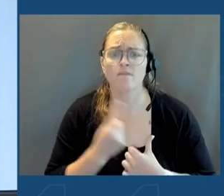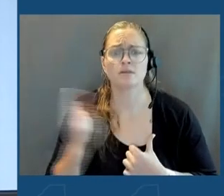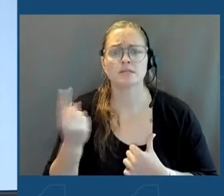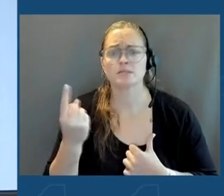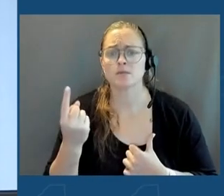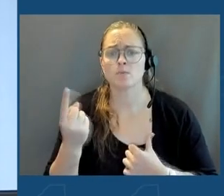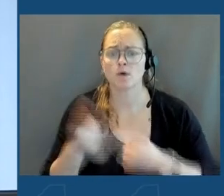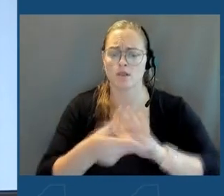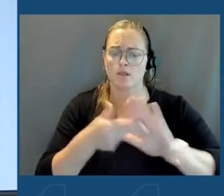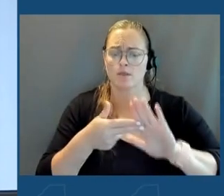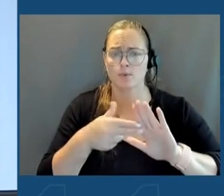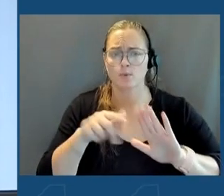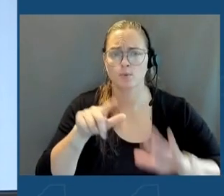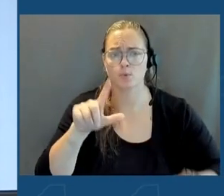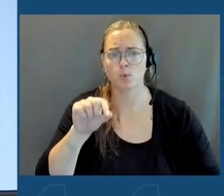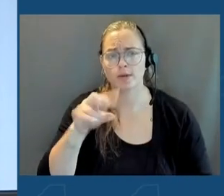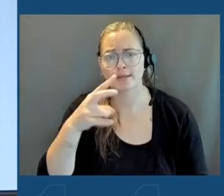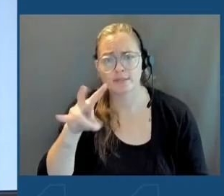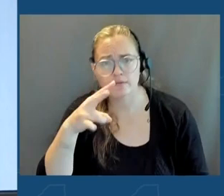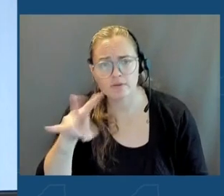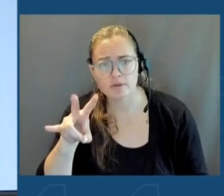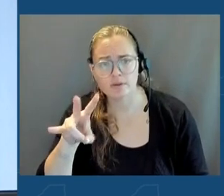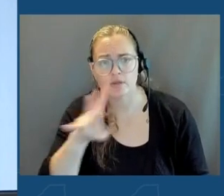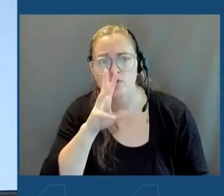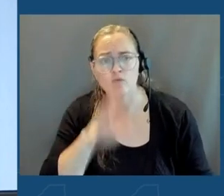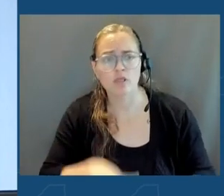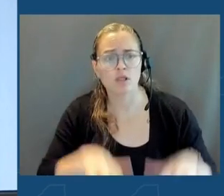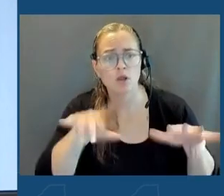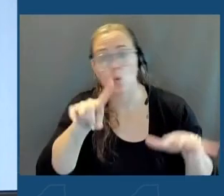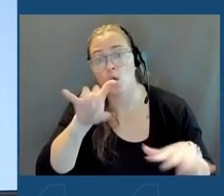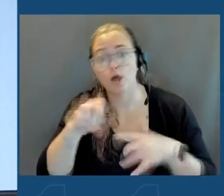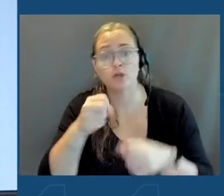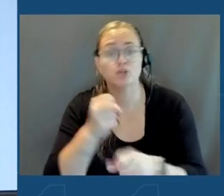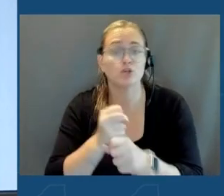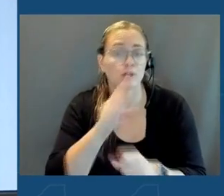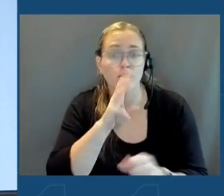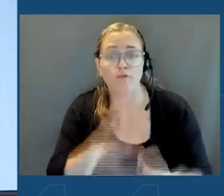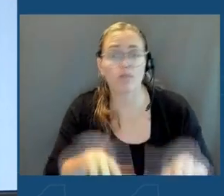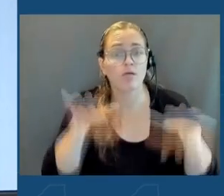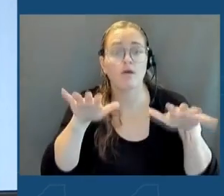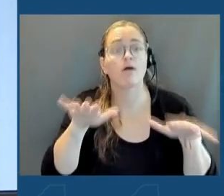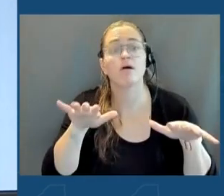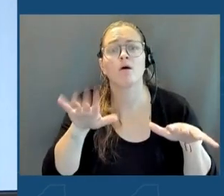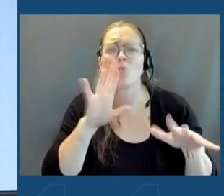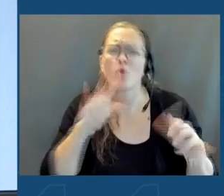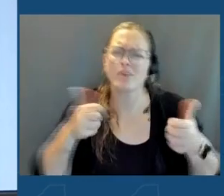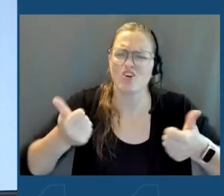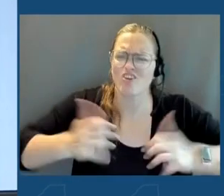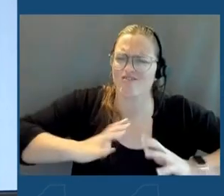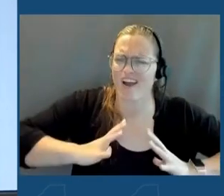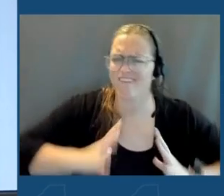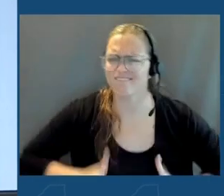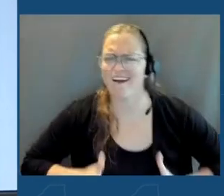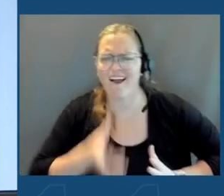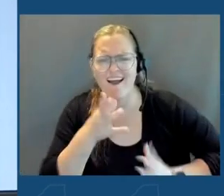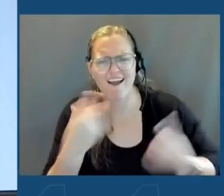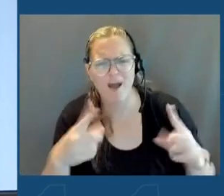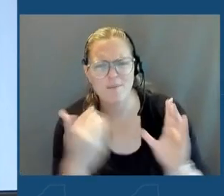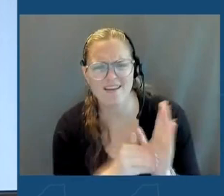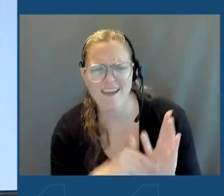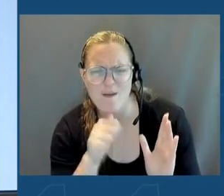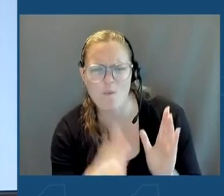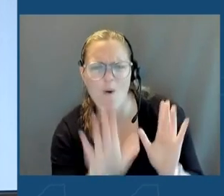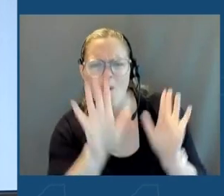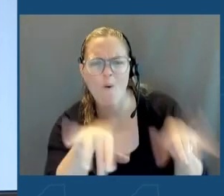the 2017 flood a 100-year flood. So you're thinking, we're going to be good now. We've got a lot of years. We're good.